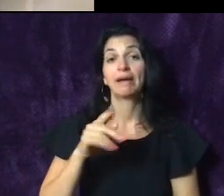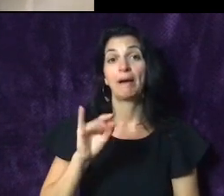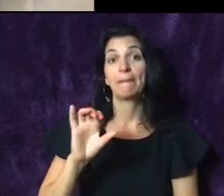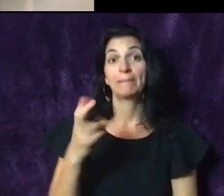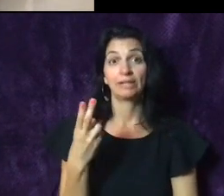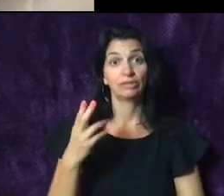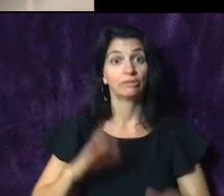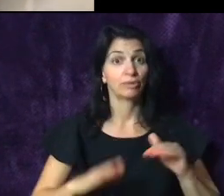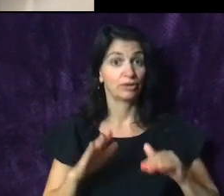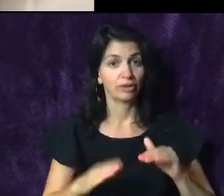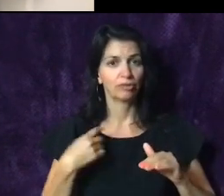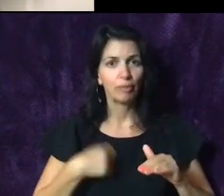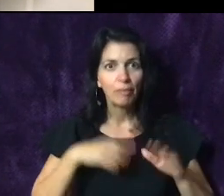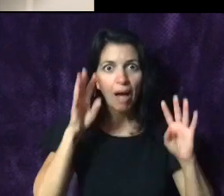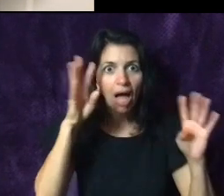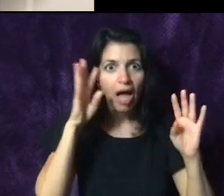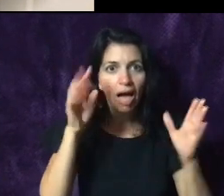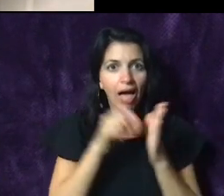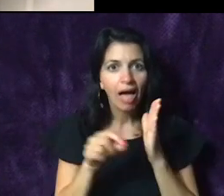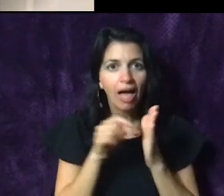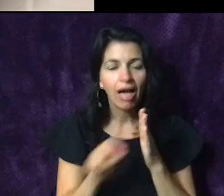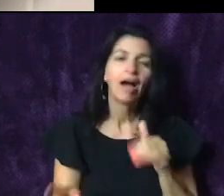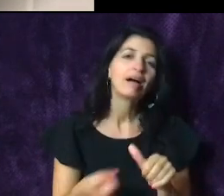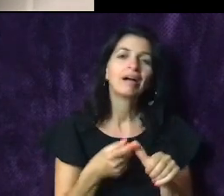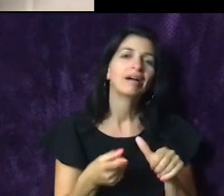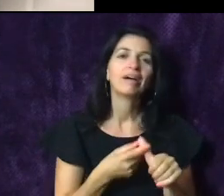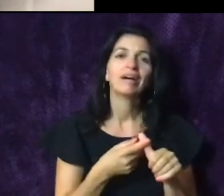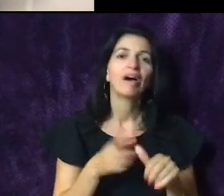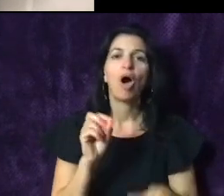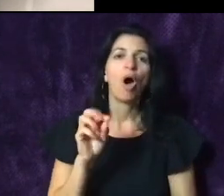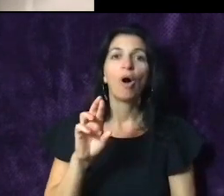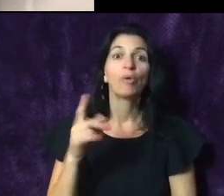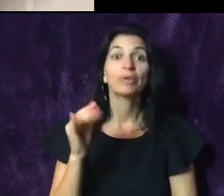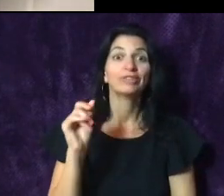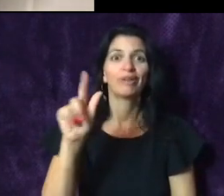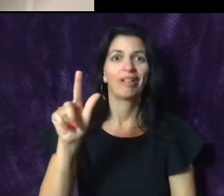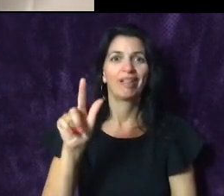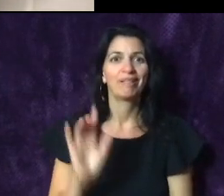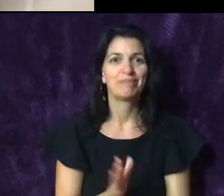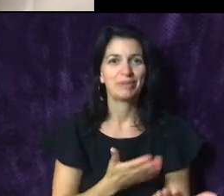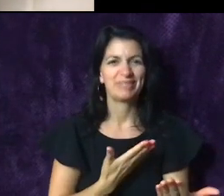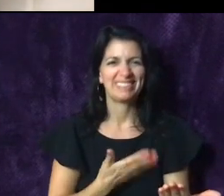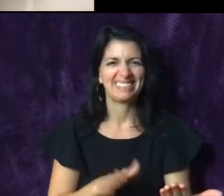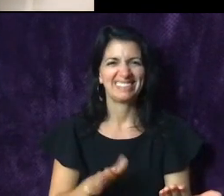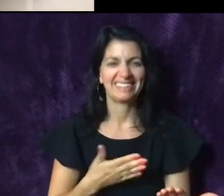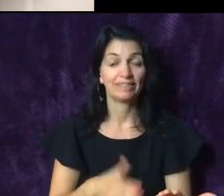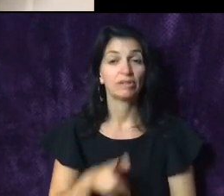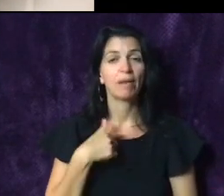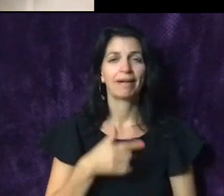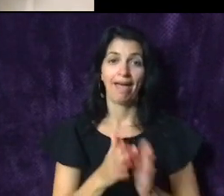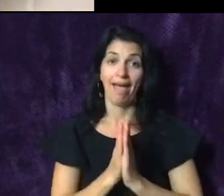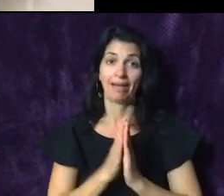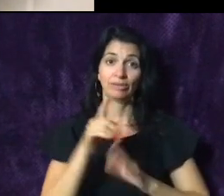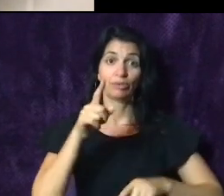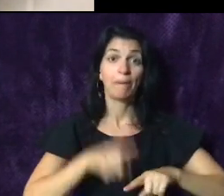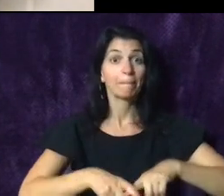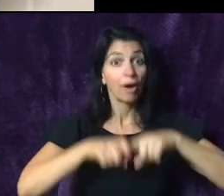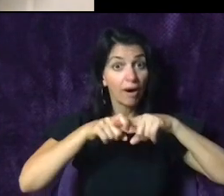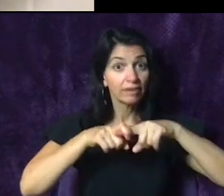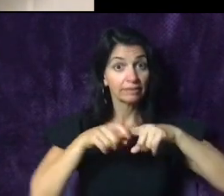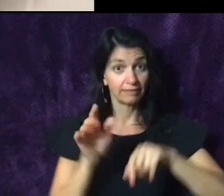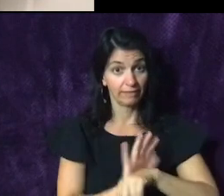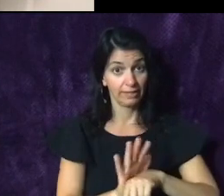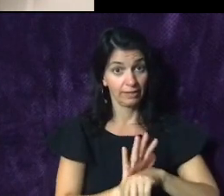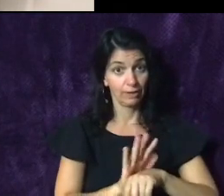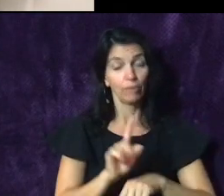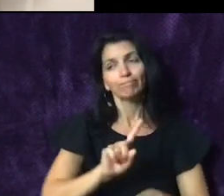compose original music. You'll see that I have a piece of paper over here now. I'm going to ask you to pause the video and grab a sheet